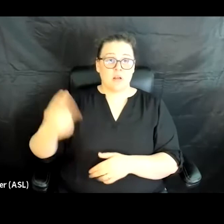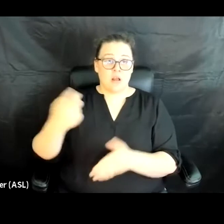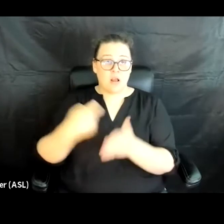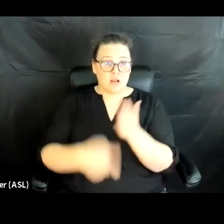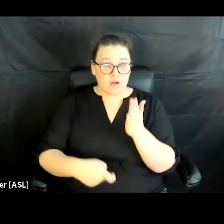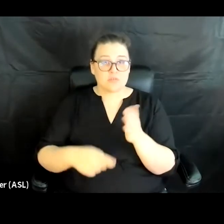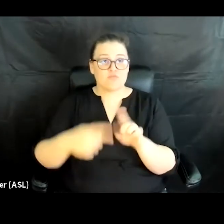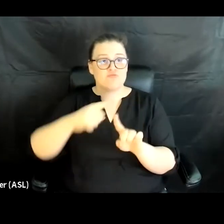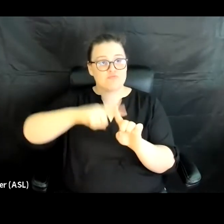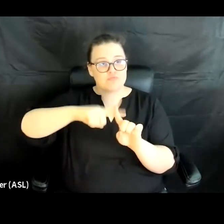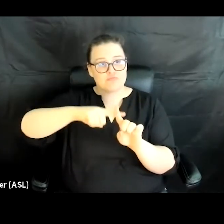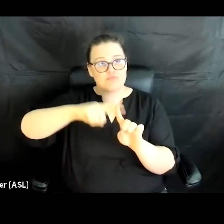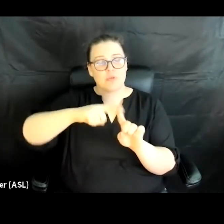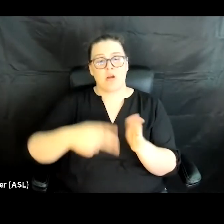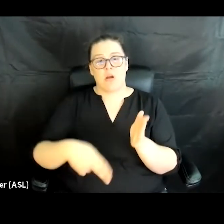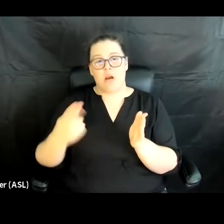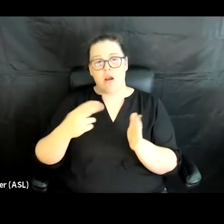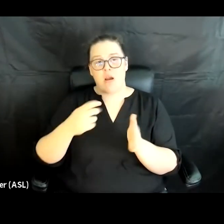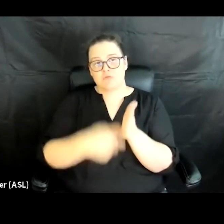rent and a high cost of living.